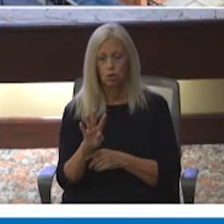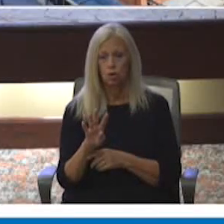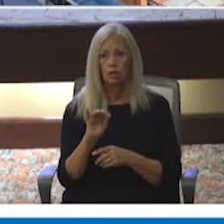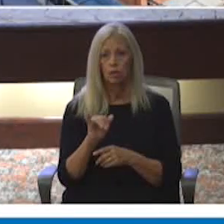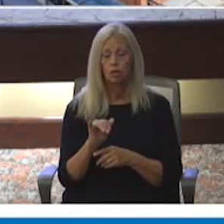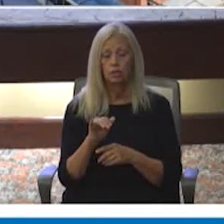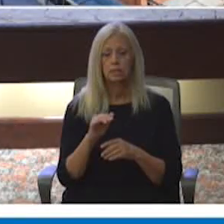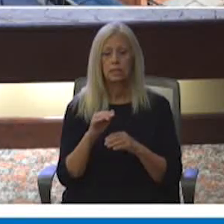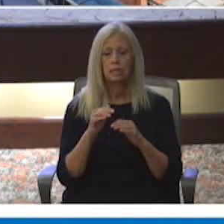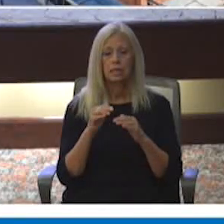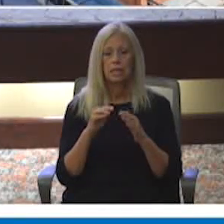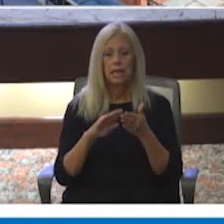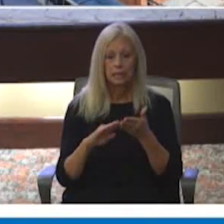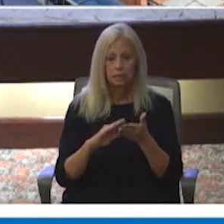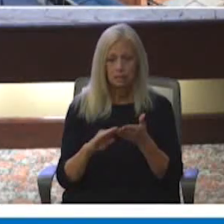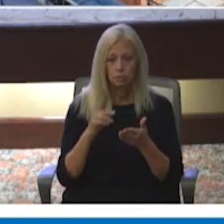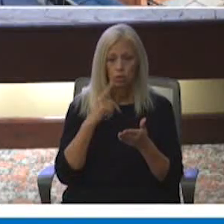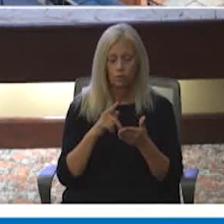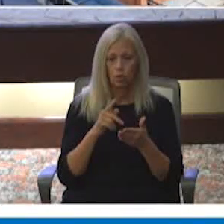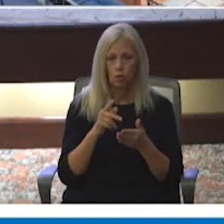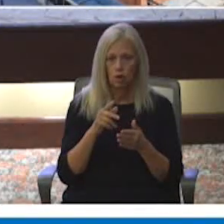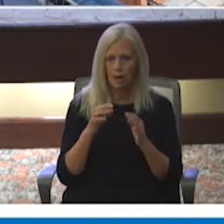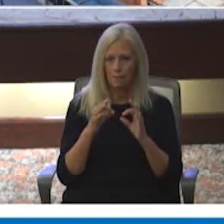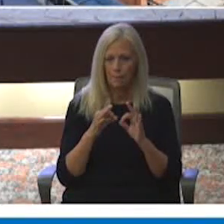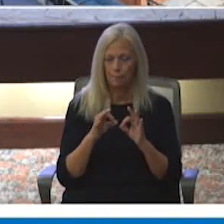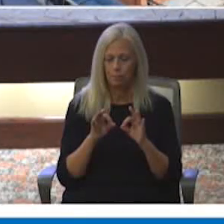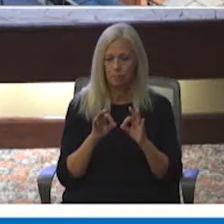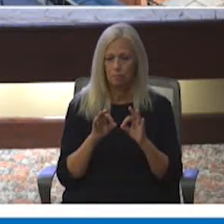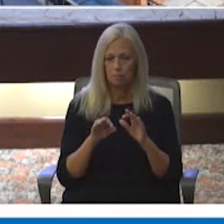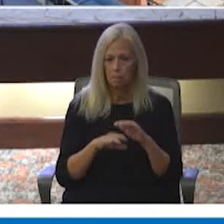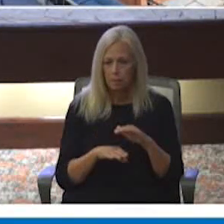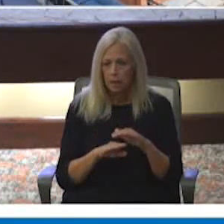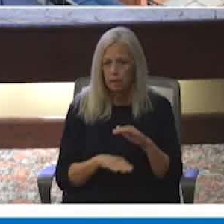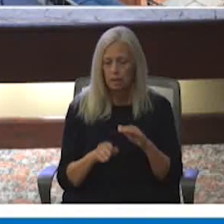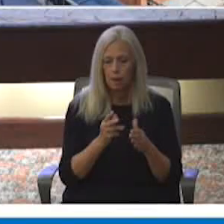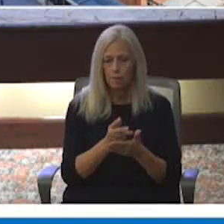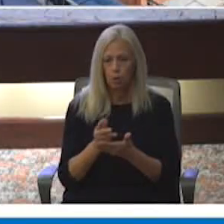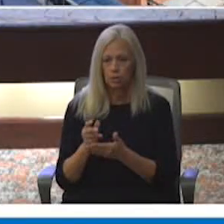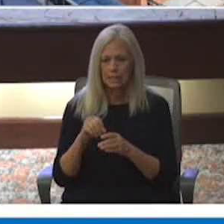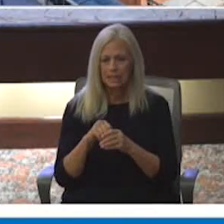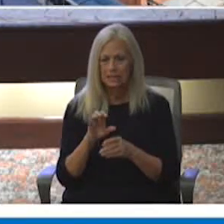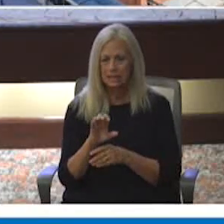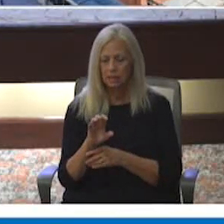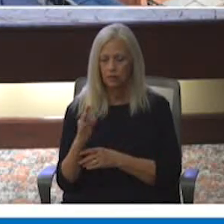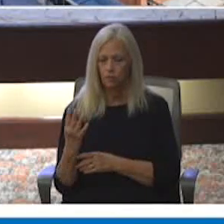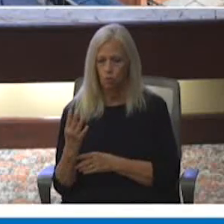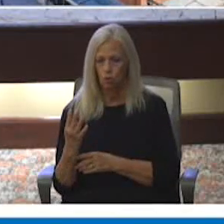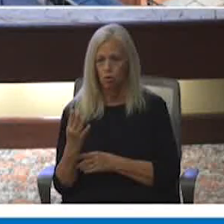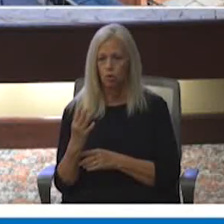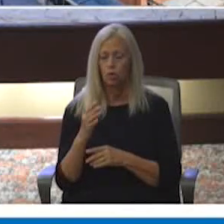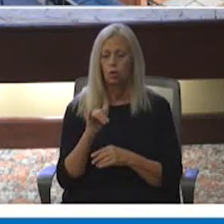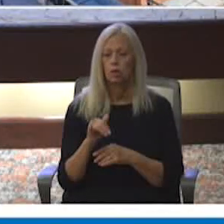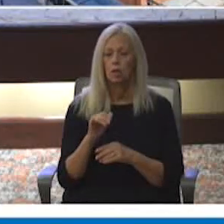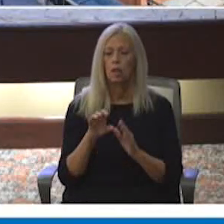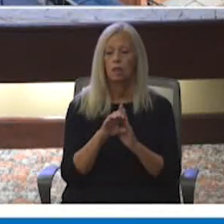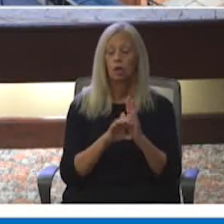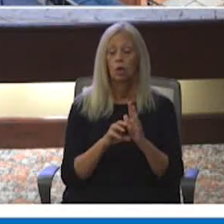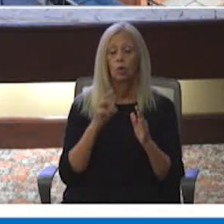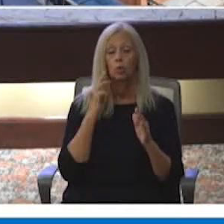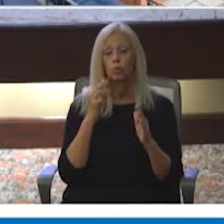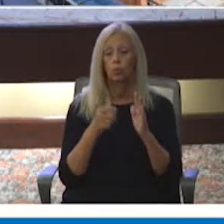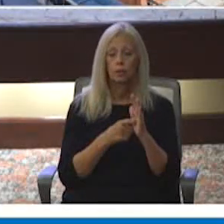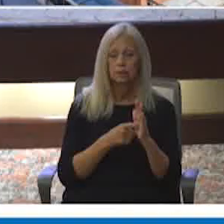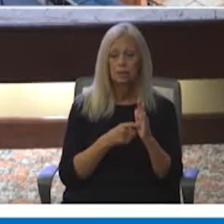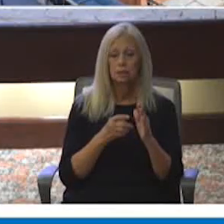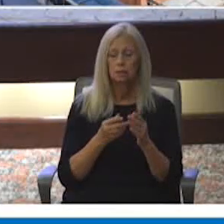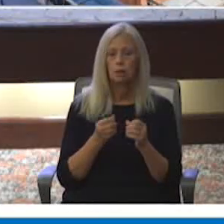exemption in the code for minimum parking requirements in the C4. The code recognizes that there's going to be